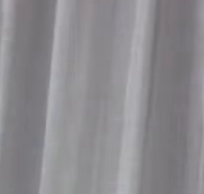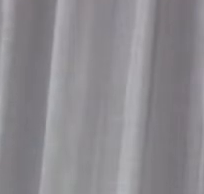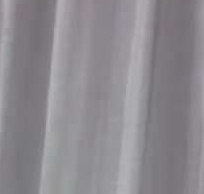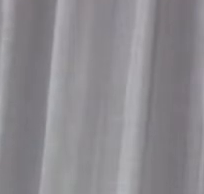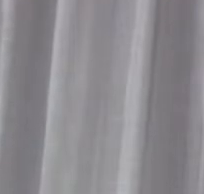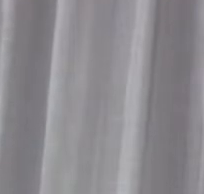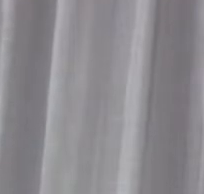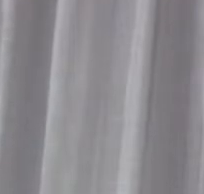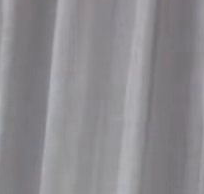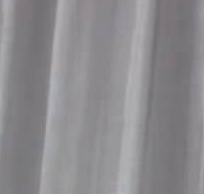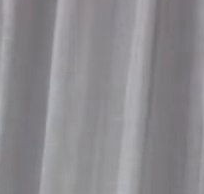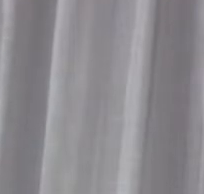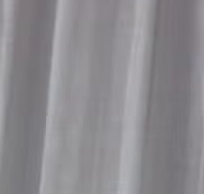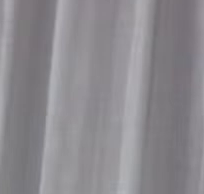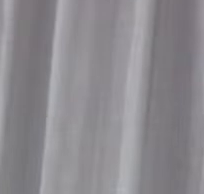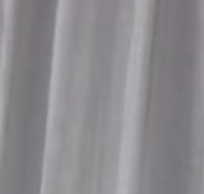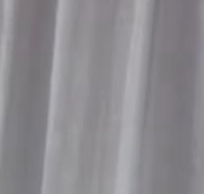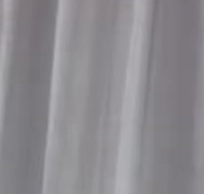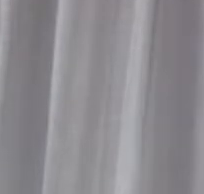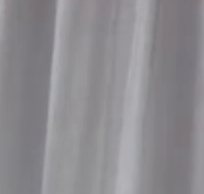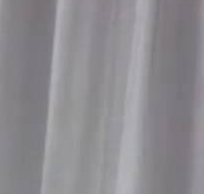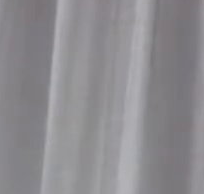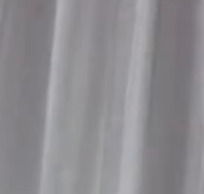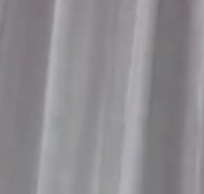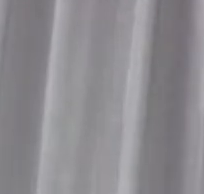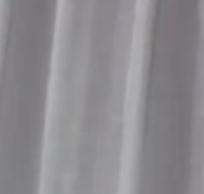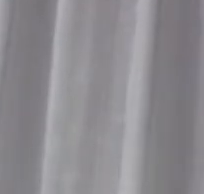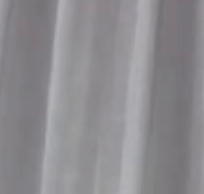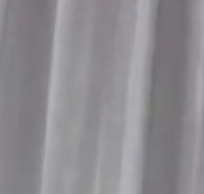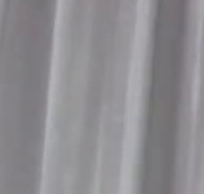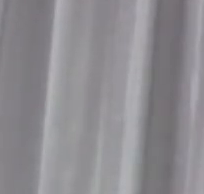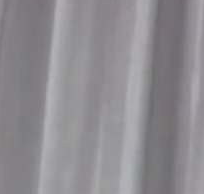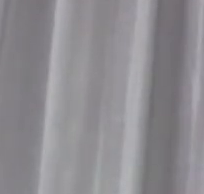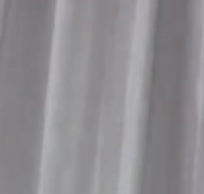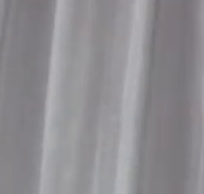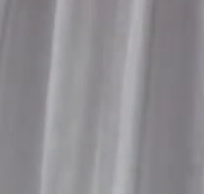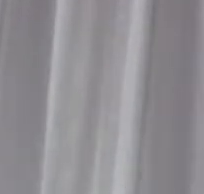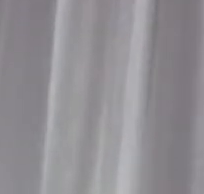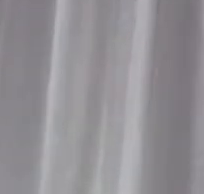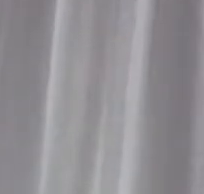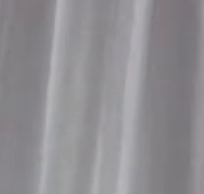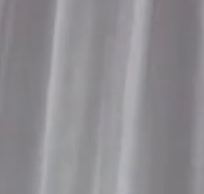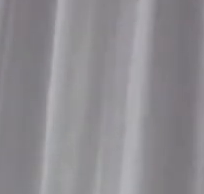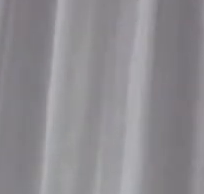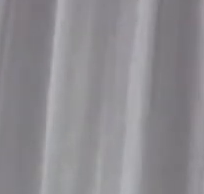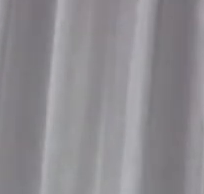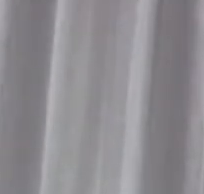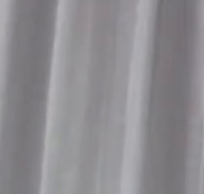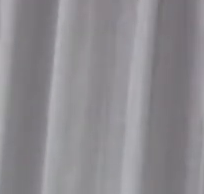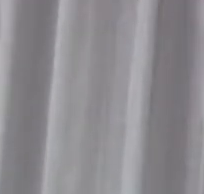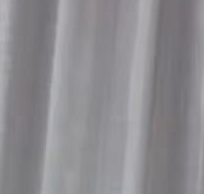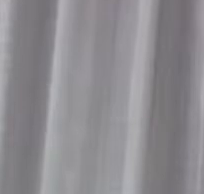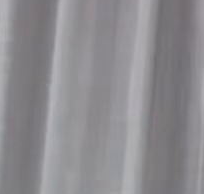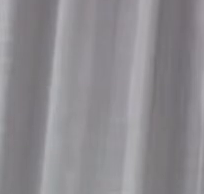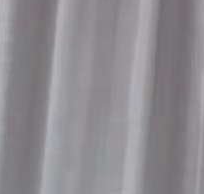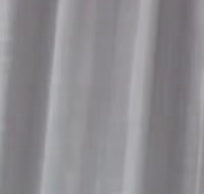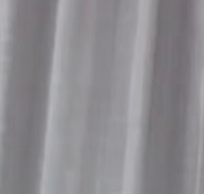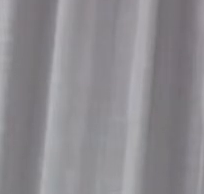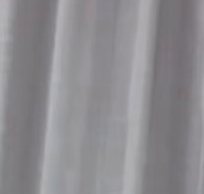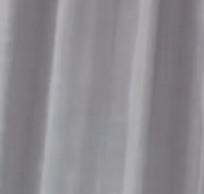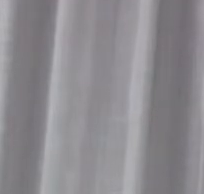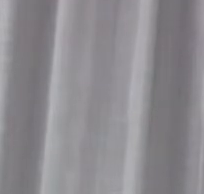verses 1 to 39. So we look forward to that. And at this time, I'm going to invite the praise and worship team to come and